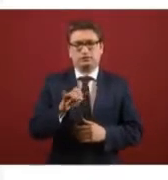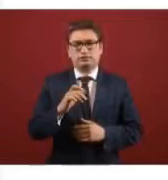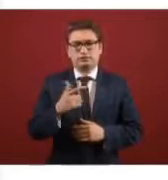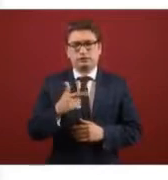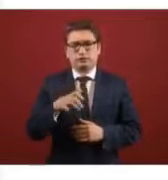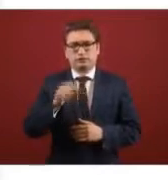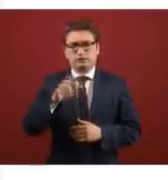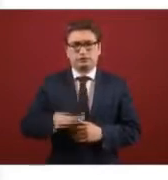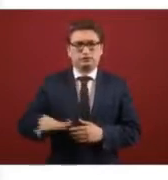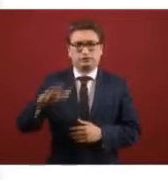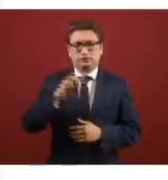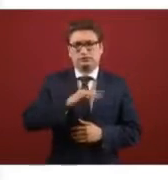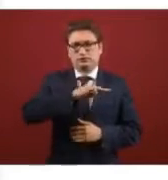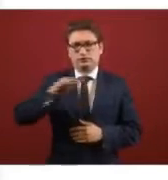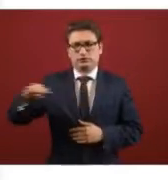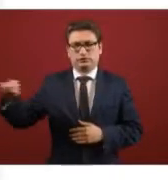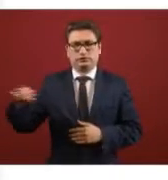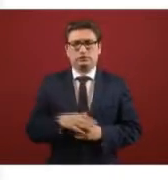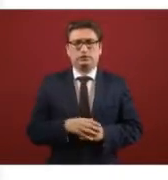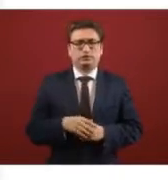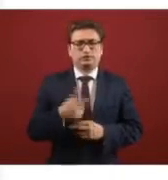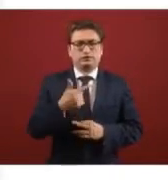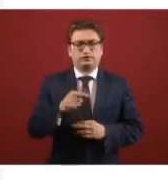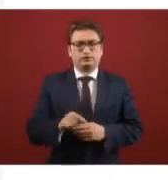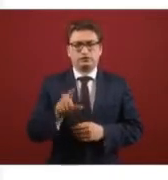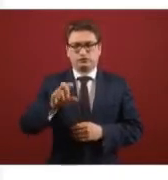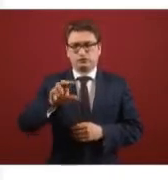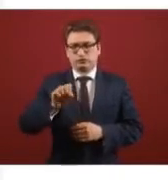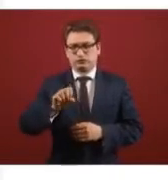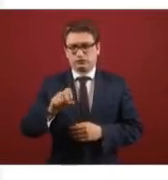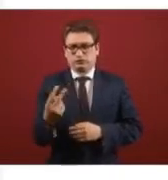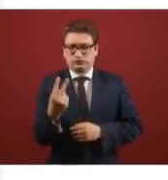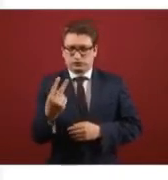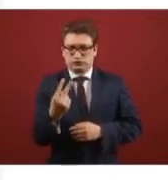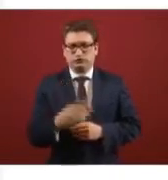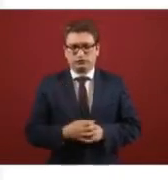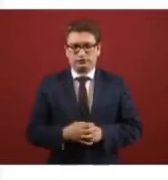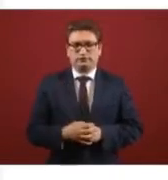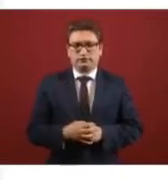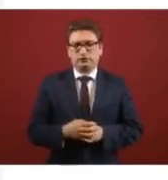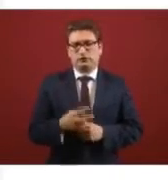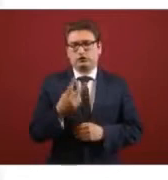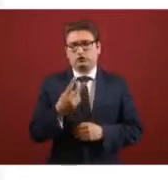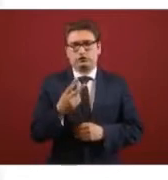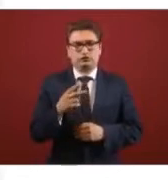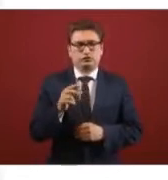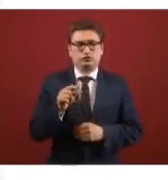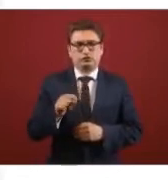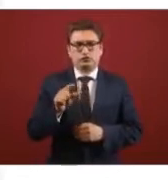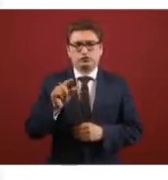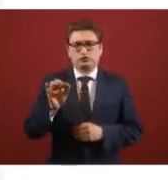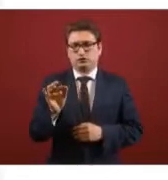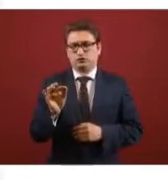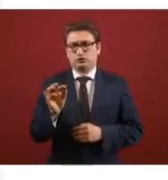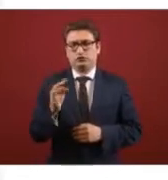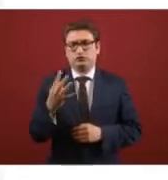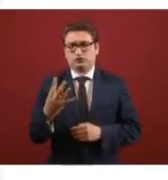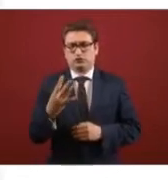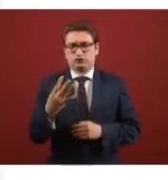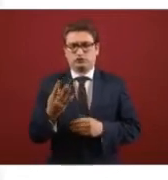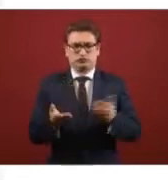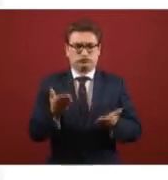Tarímbaro, Michoacán, a 7 pesos 62 centavos por Wow. litro, 2.44 So I believe this is the gas that they use in their